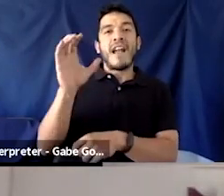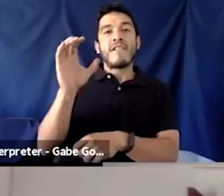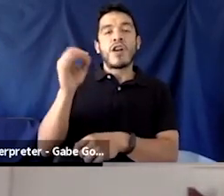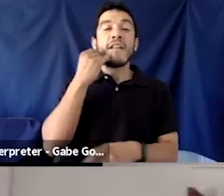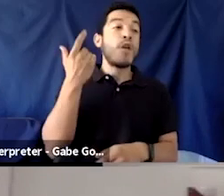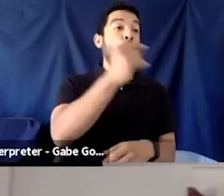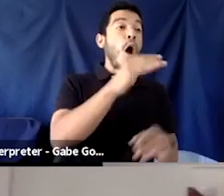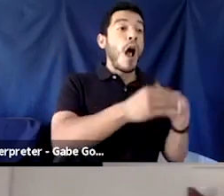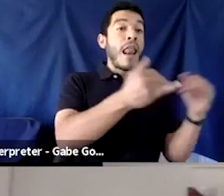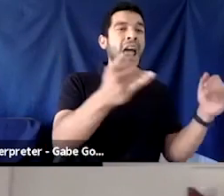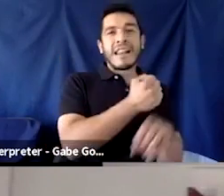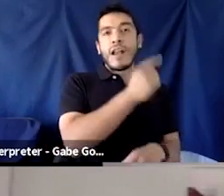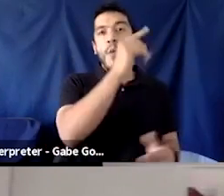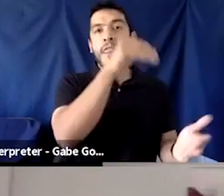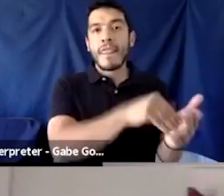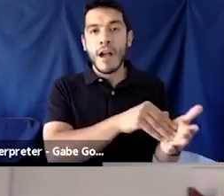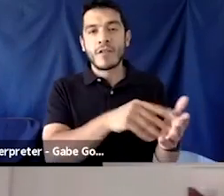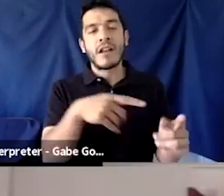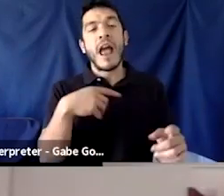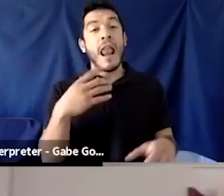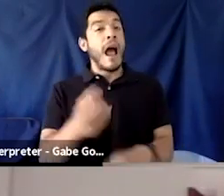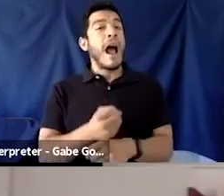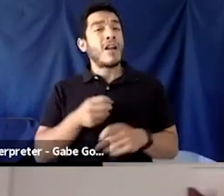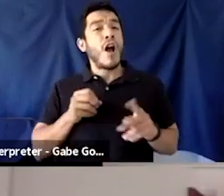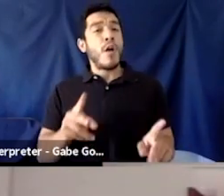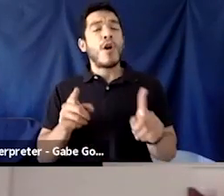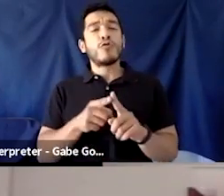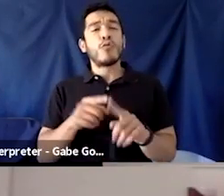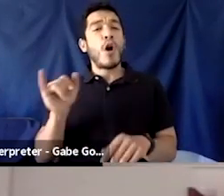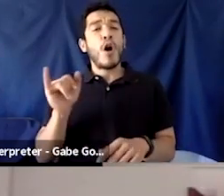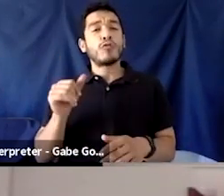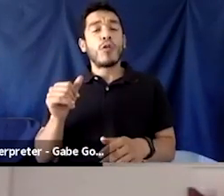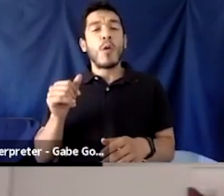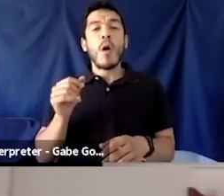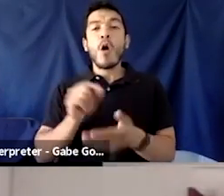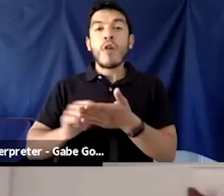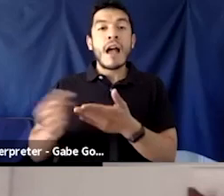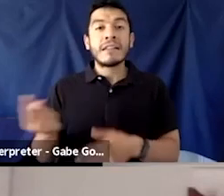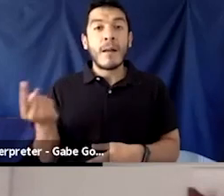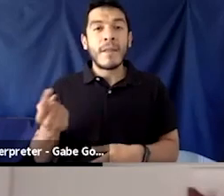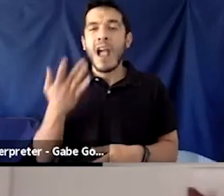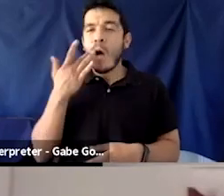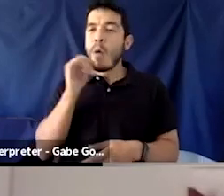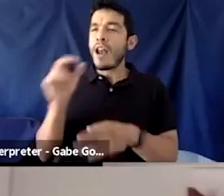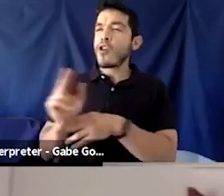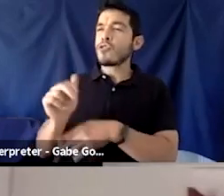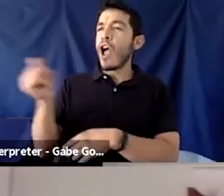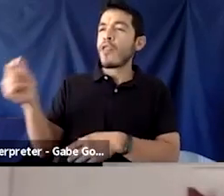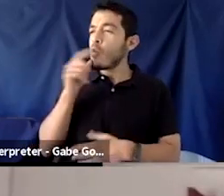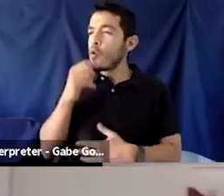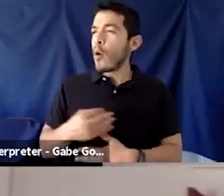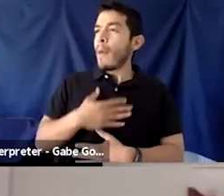support others, and that I got the opportunity to publish something. So why not help others that have motivated me to want to write, have motivated me to want to, be a part of